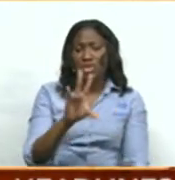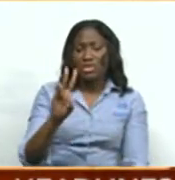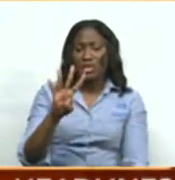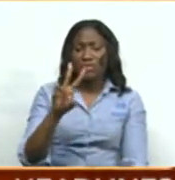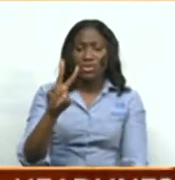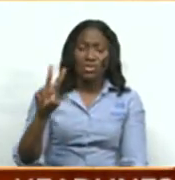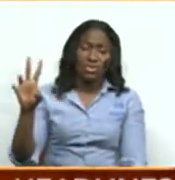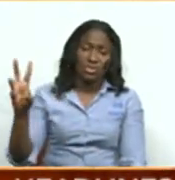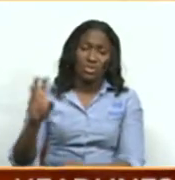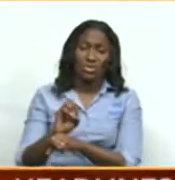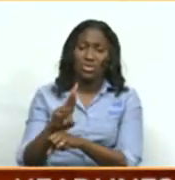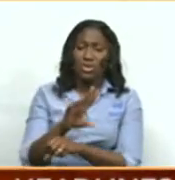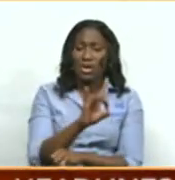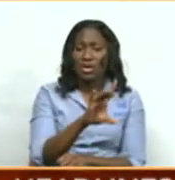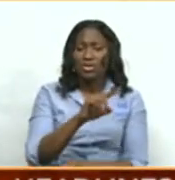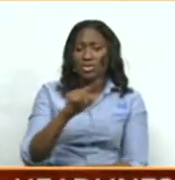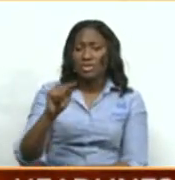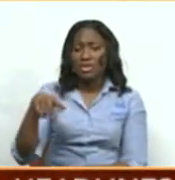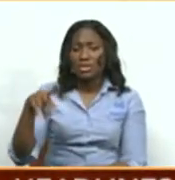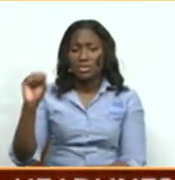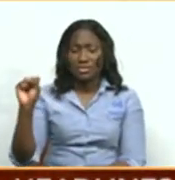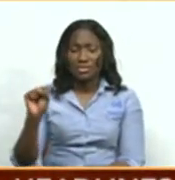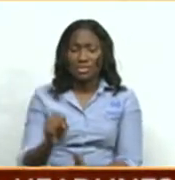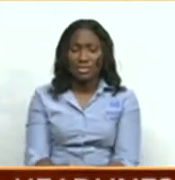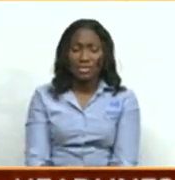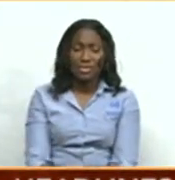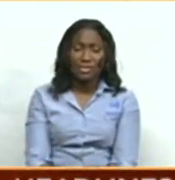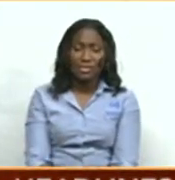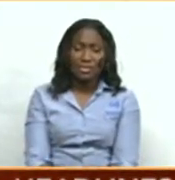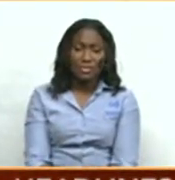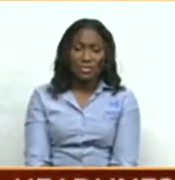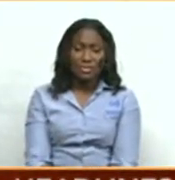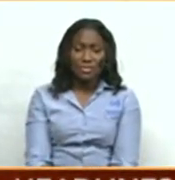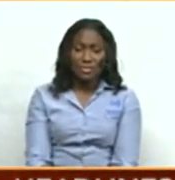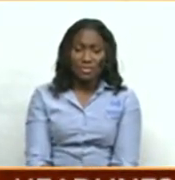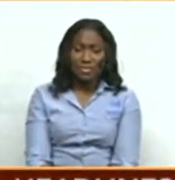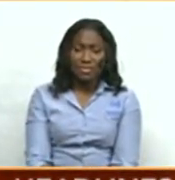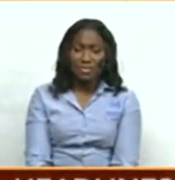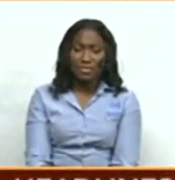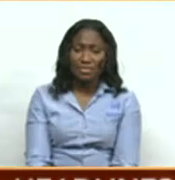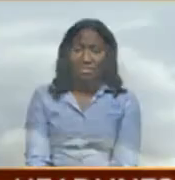637-4226 or 800-TIPS. Carissa Lee, CNC3 News.